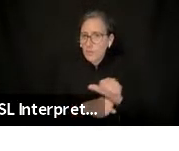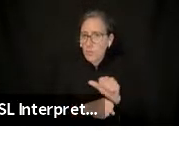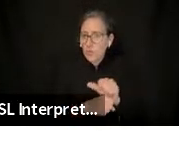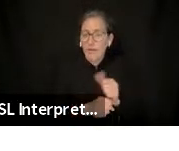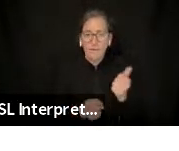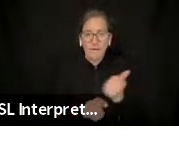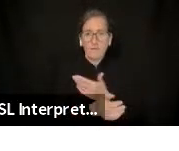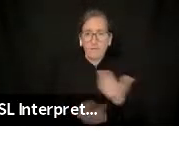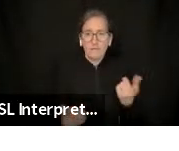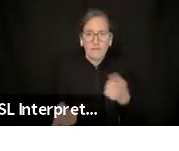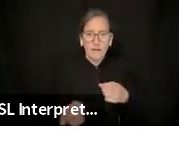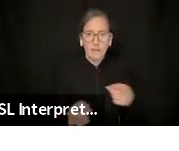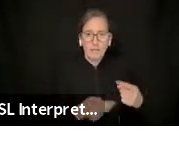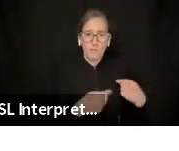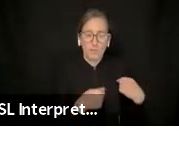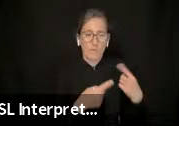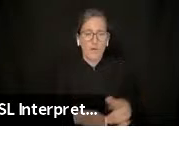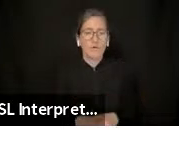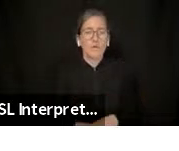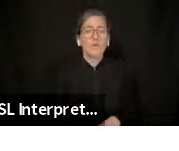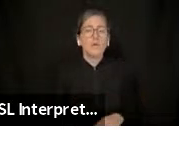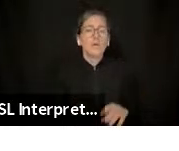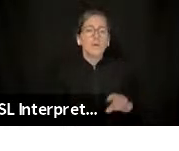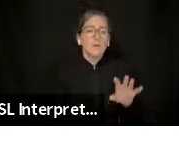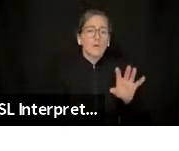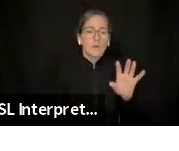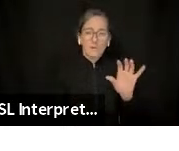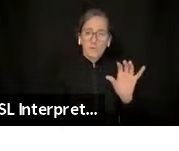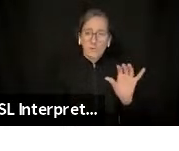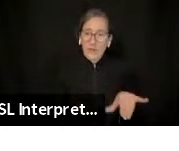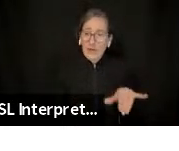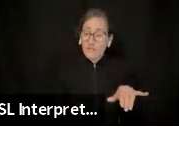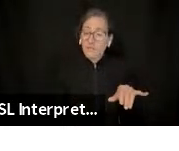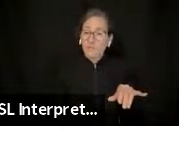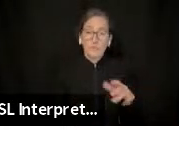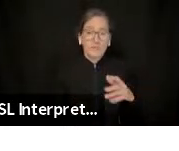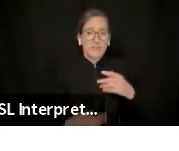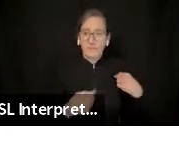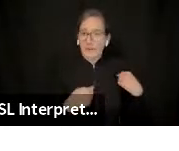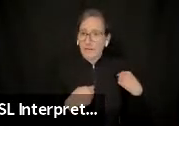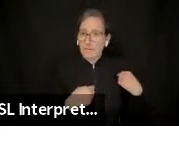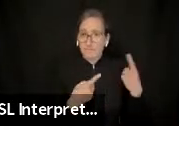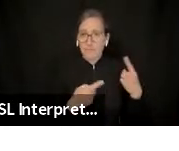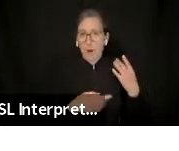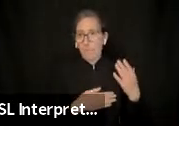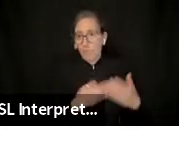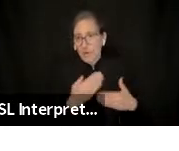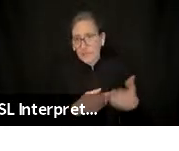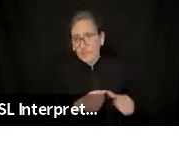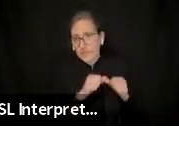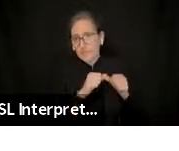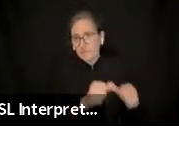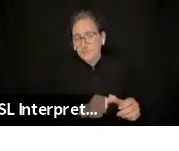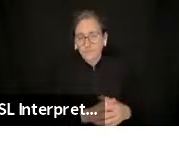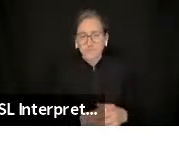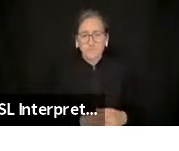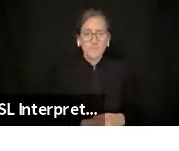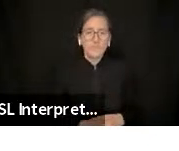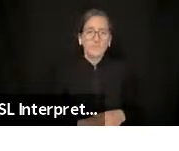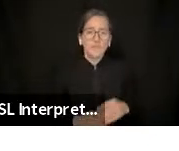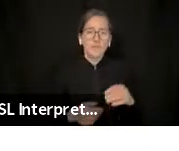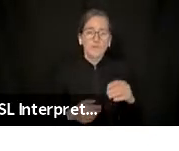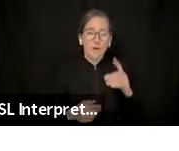far. It was a culmination, obviously a process, and I want to take a moment to